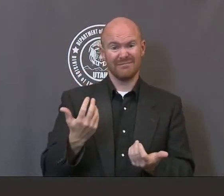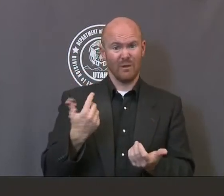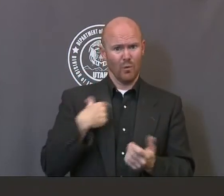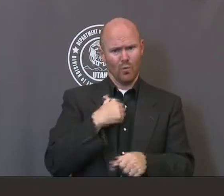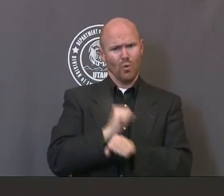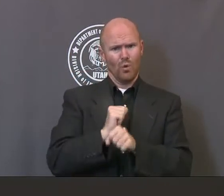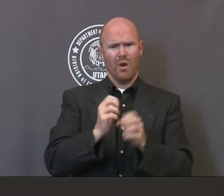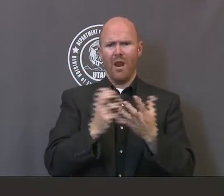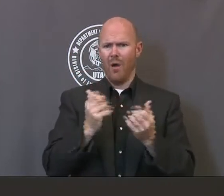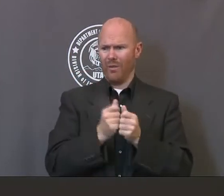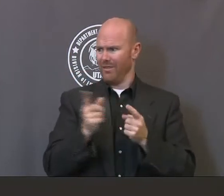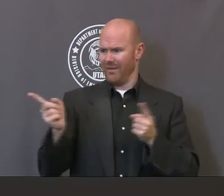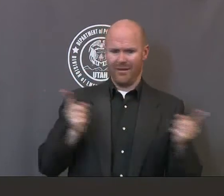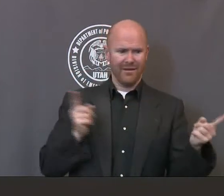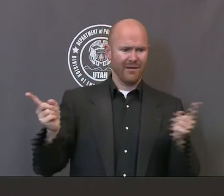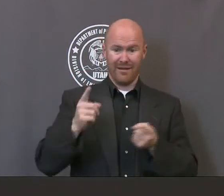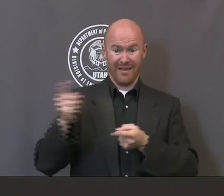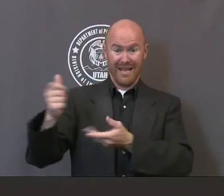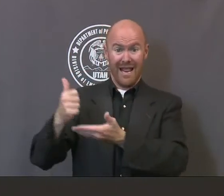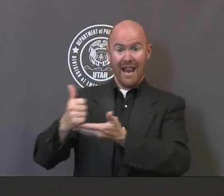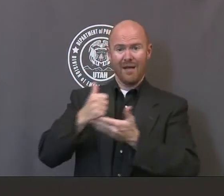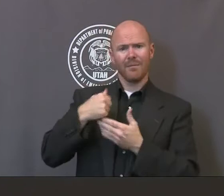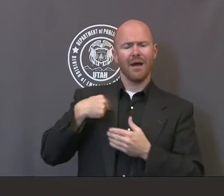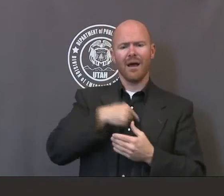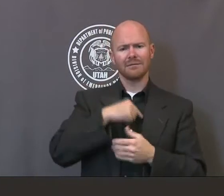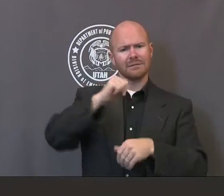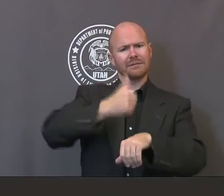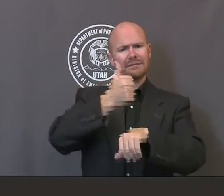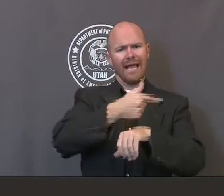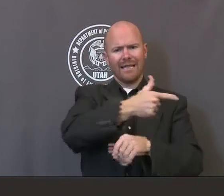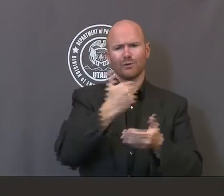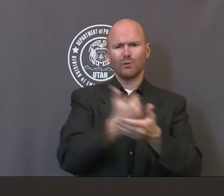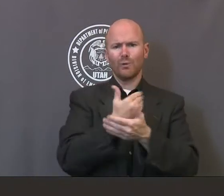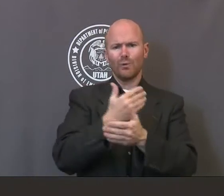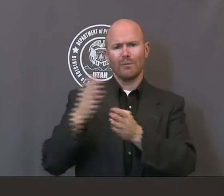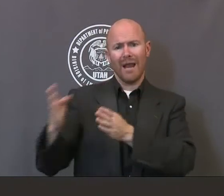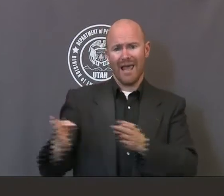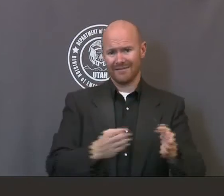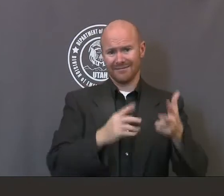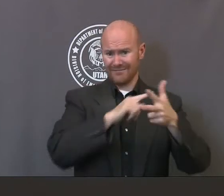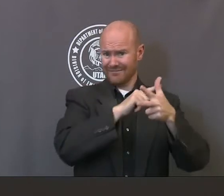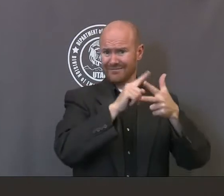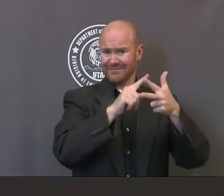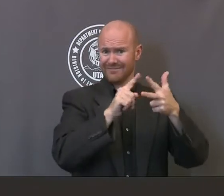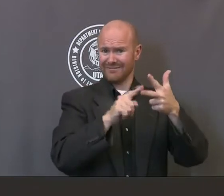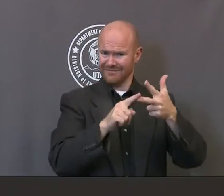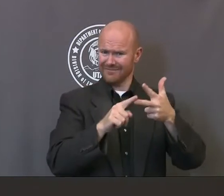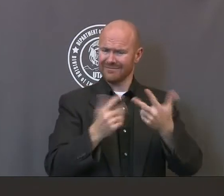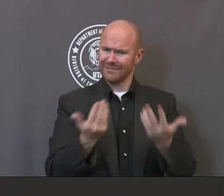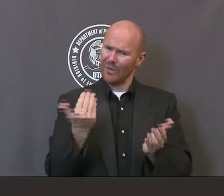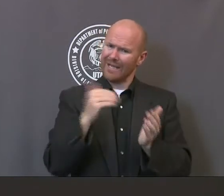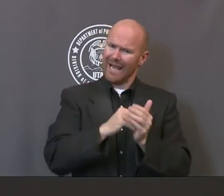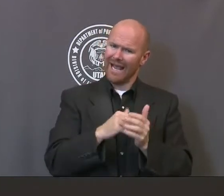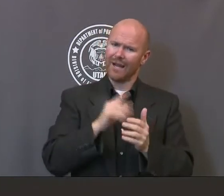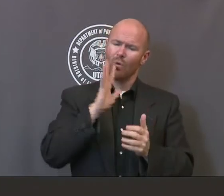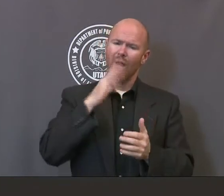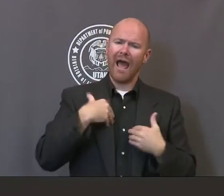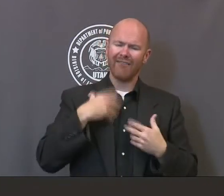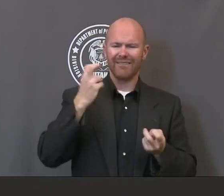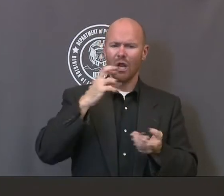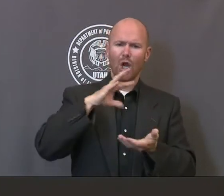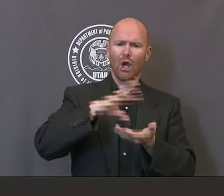to help them understand. They've helped us to, in fact, devise the plan that we have in place. So there's certainly a learning curve that's going to take place,